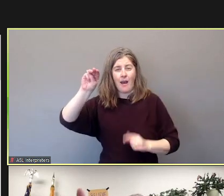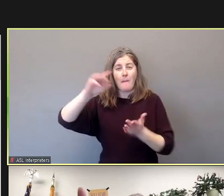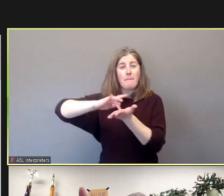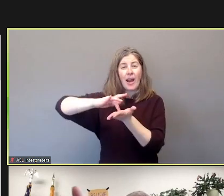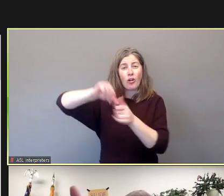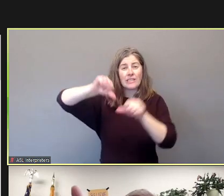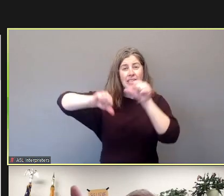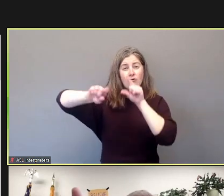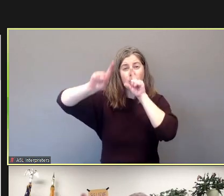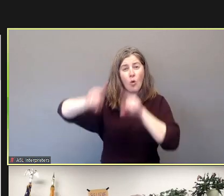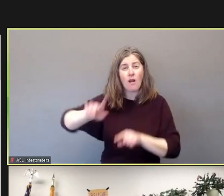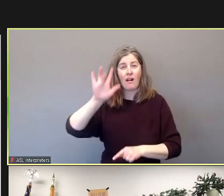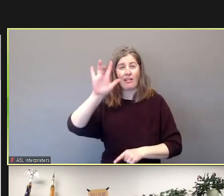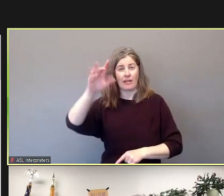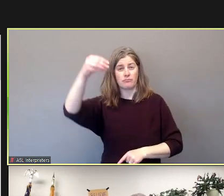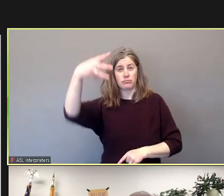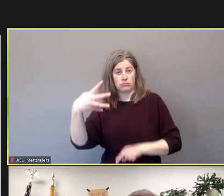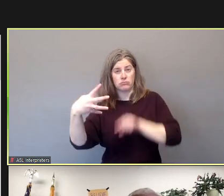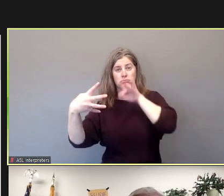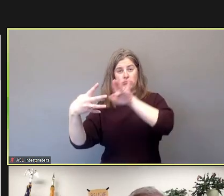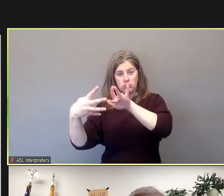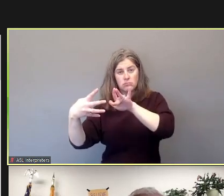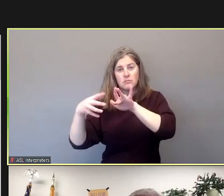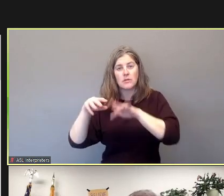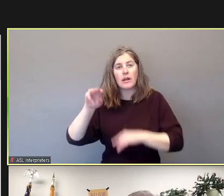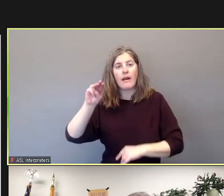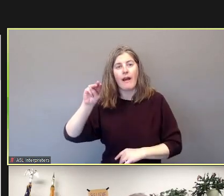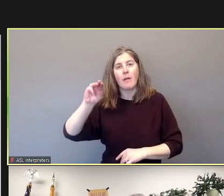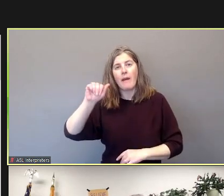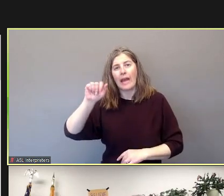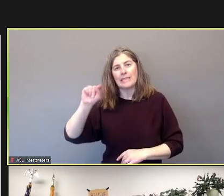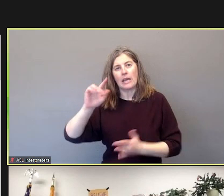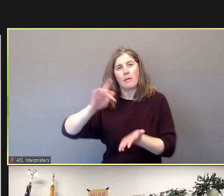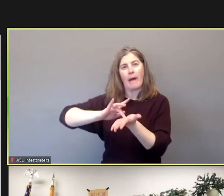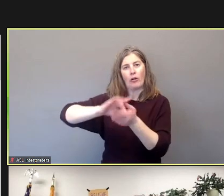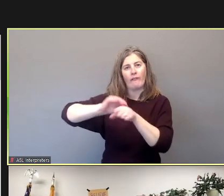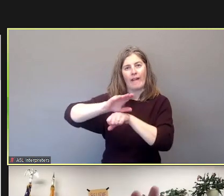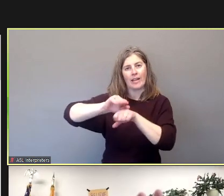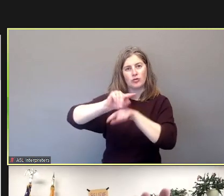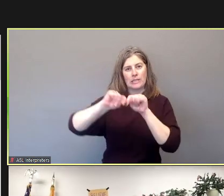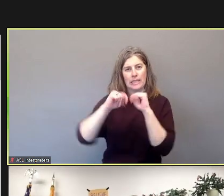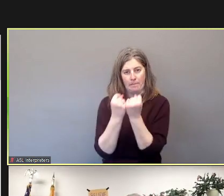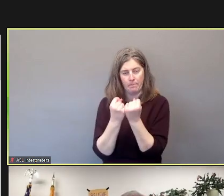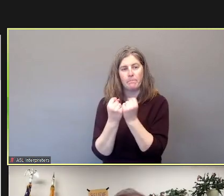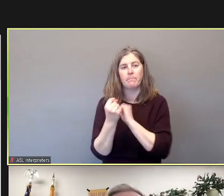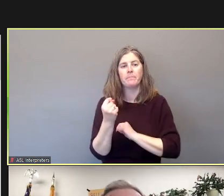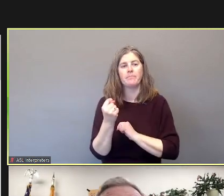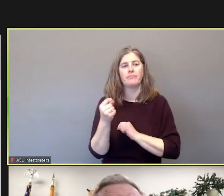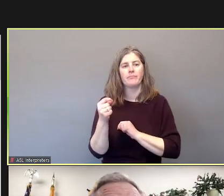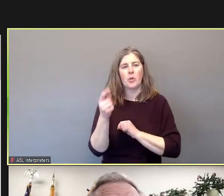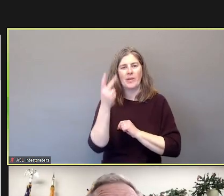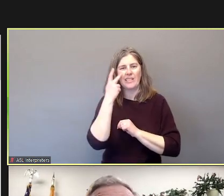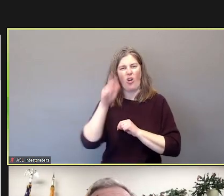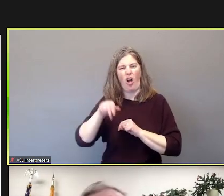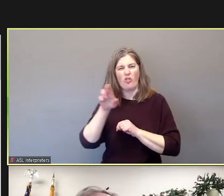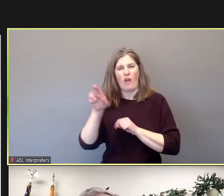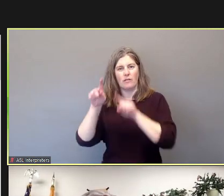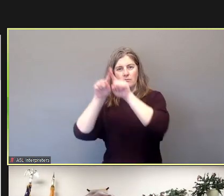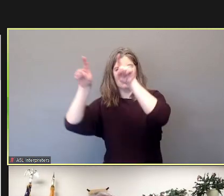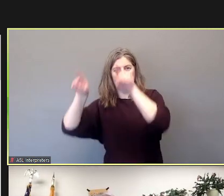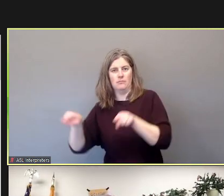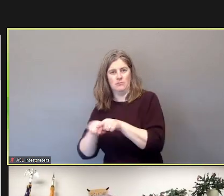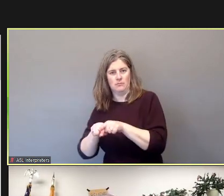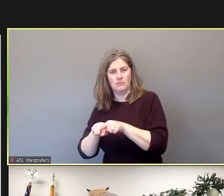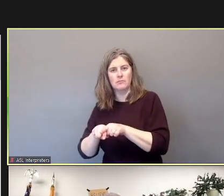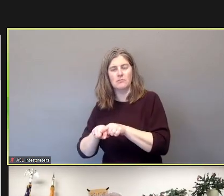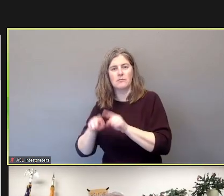reports, click on that, click on medical advisory team. You'll see this on the right, this box on the right of